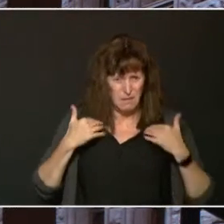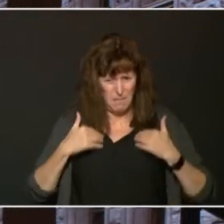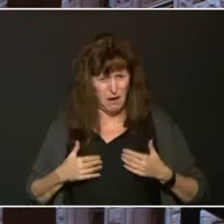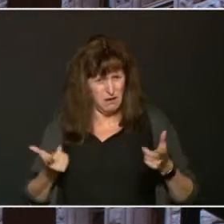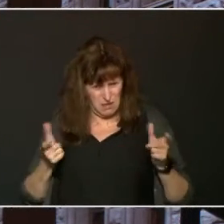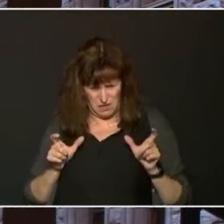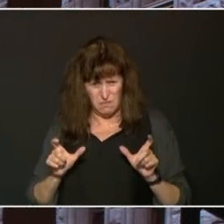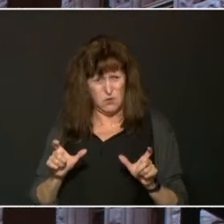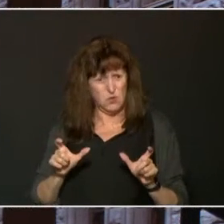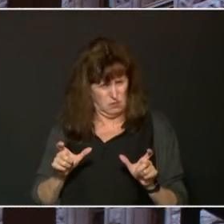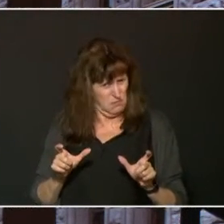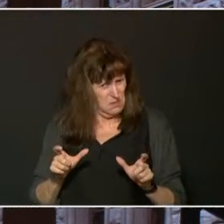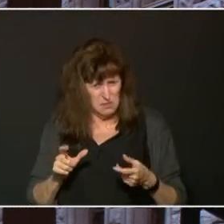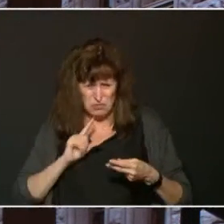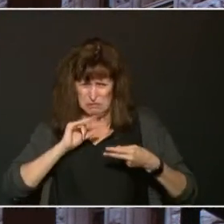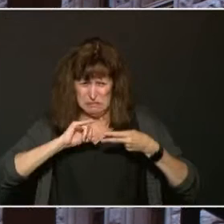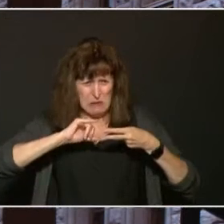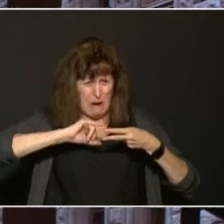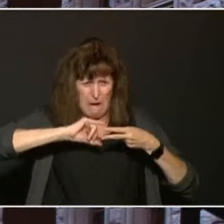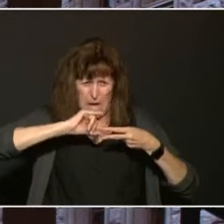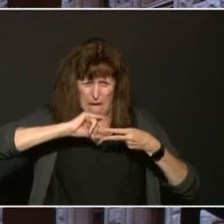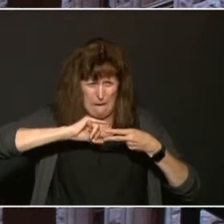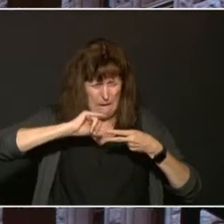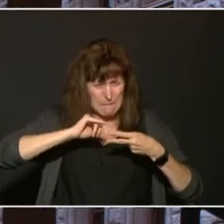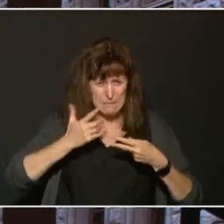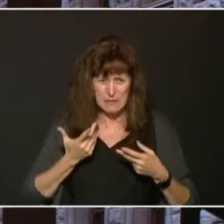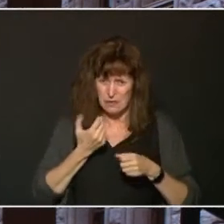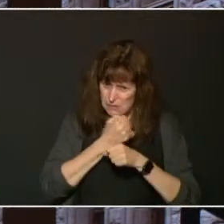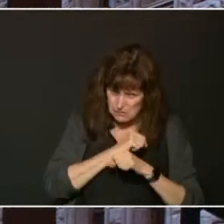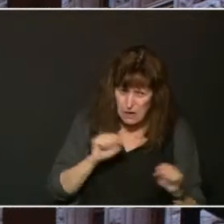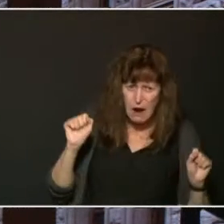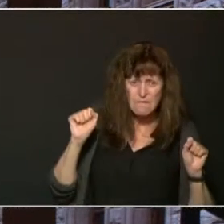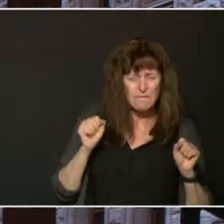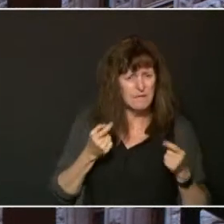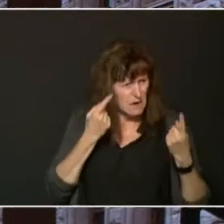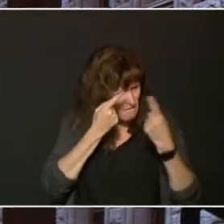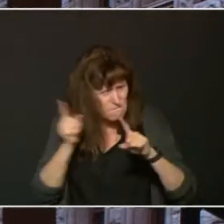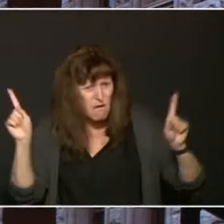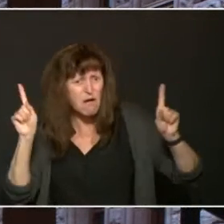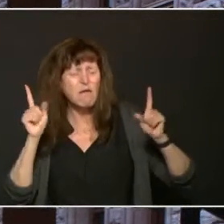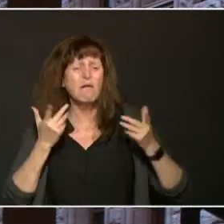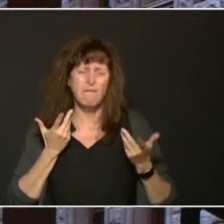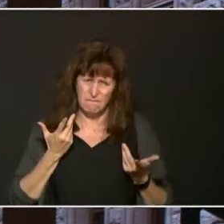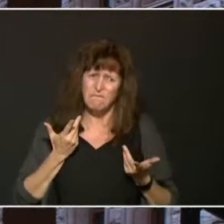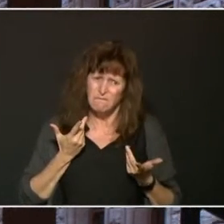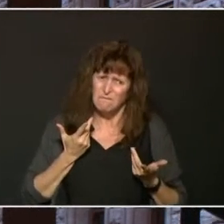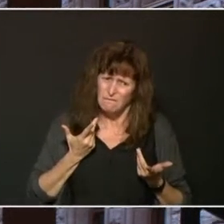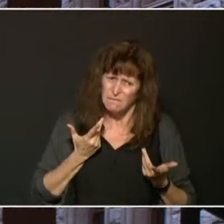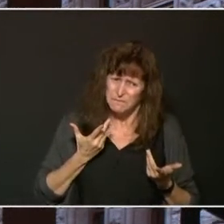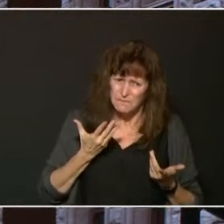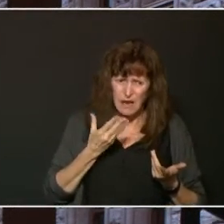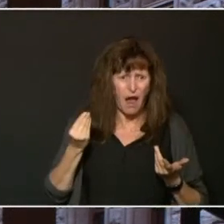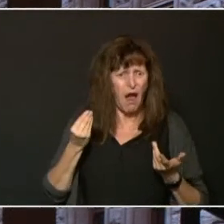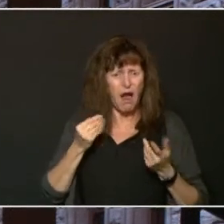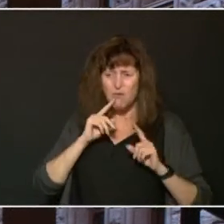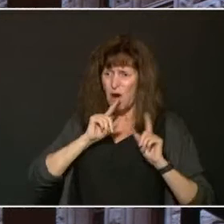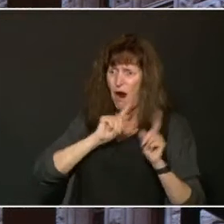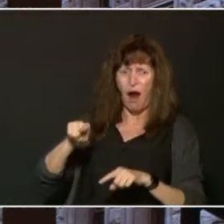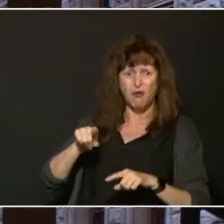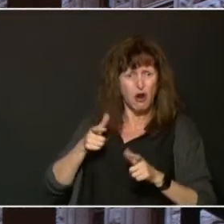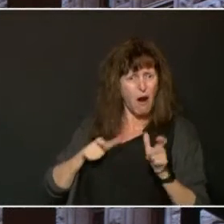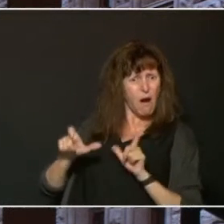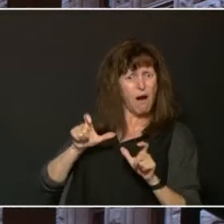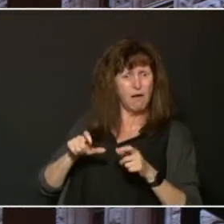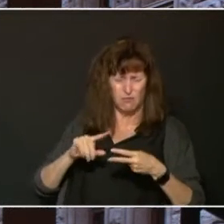very, very similar safety, efficacy, immunogenicity, and reactogenicity. So we completely